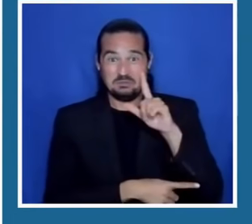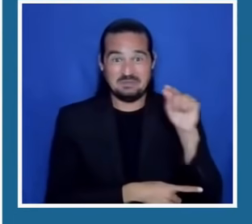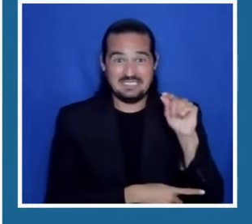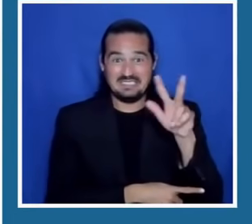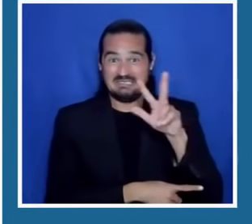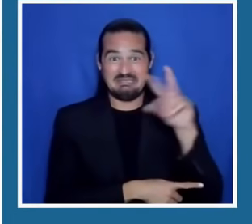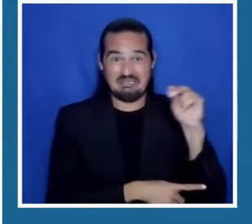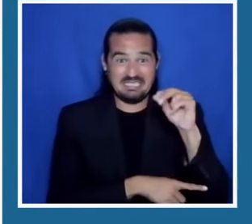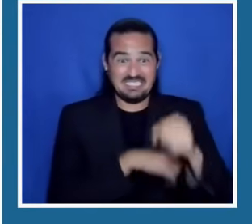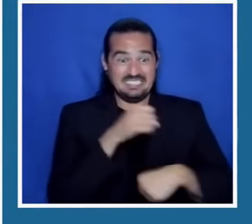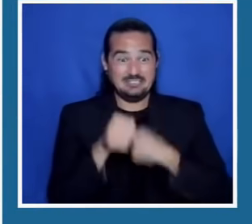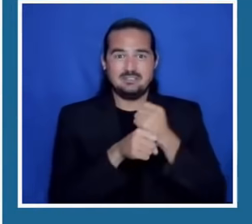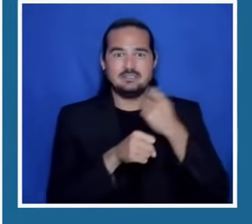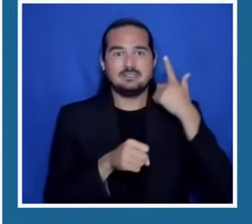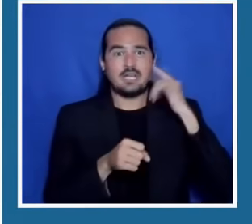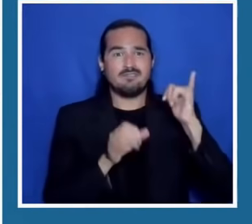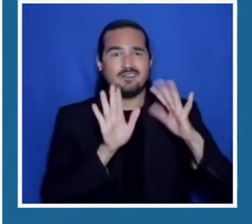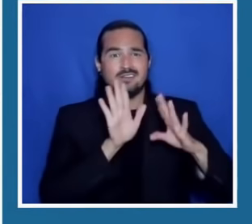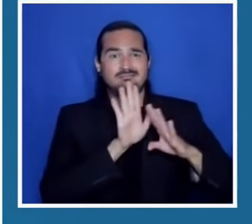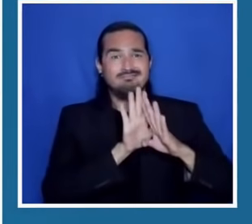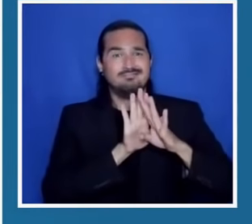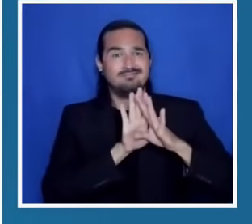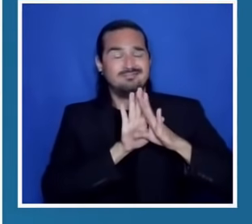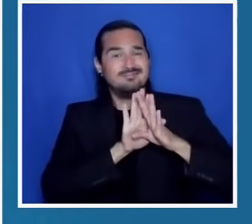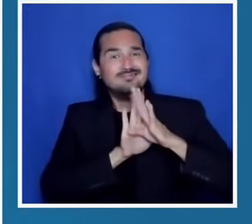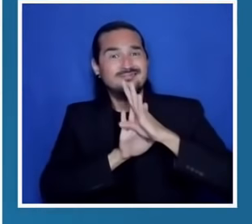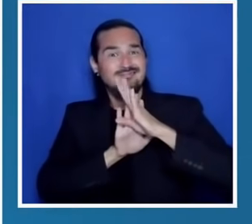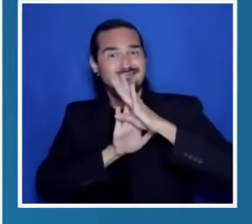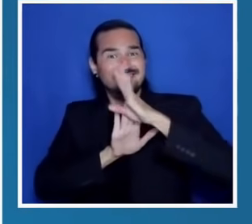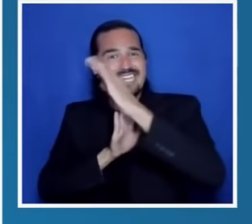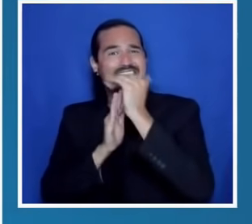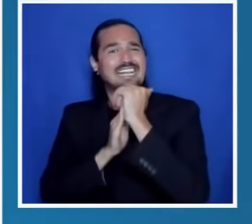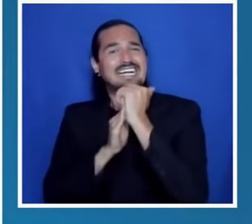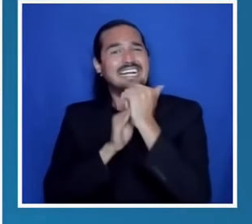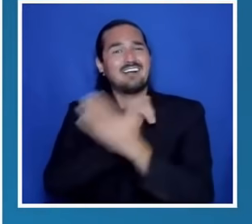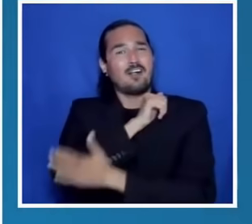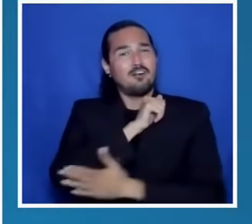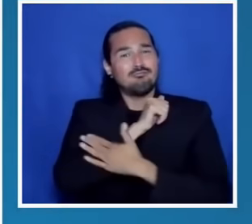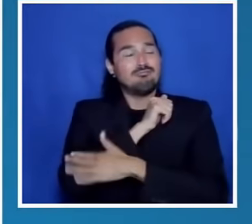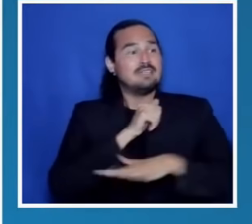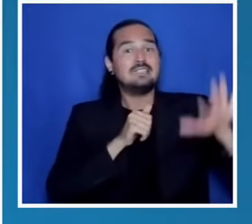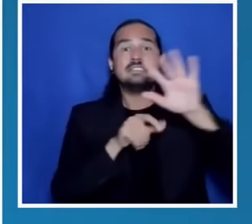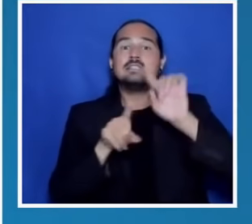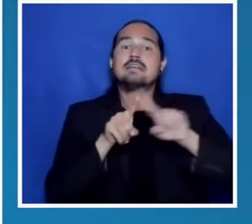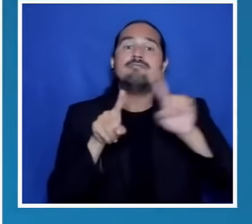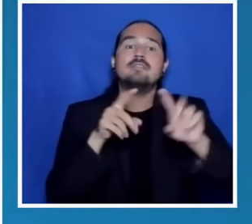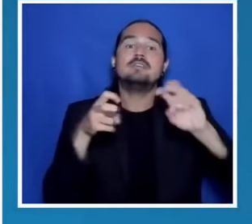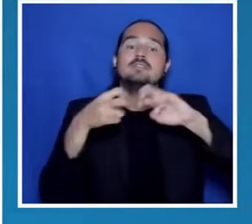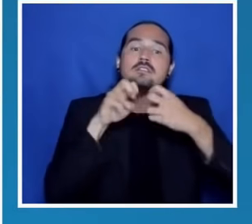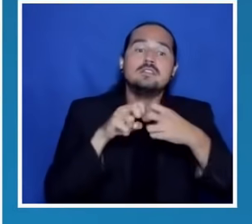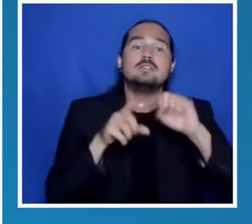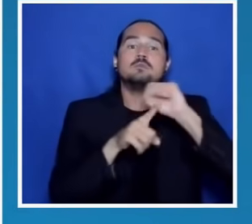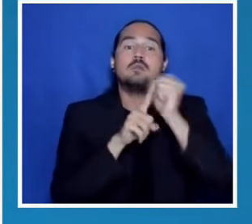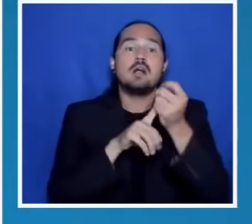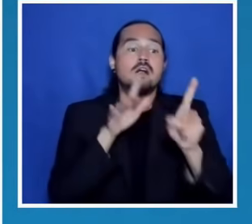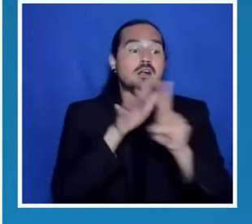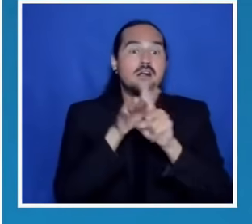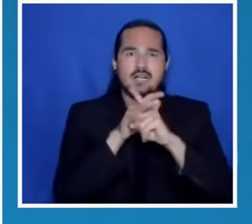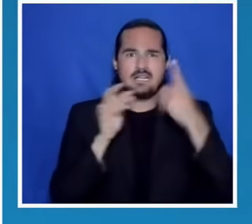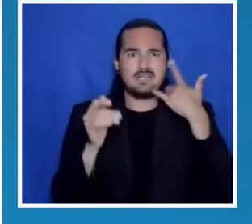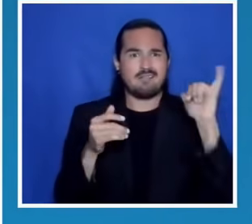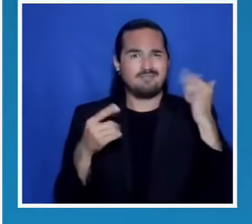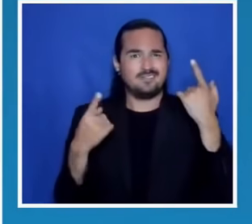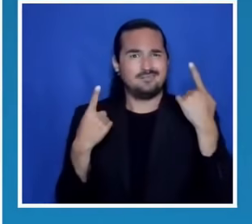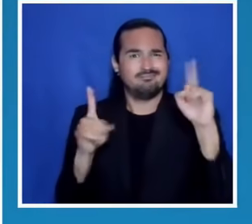series of issues. All of that is at risk if we don't turn out and vote no on this